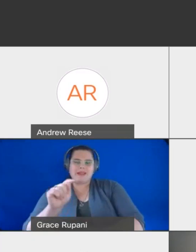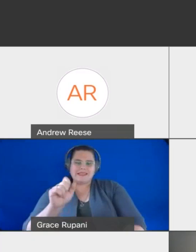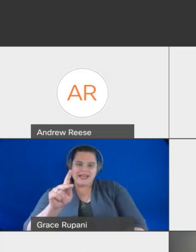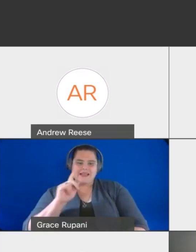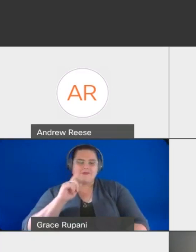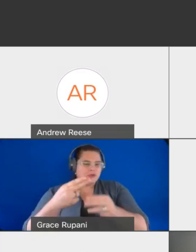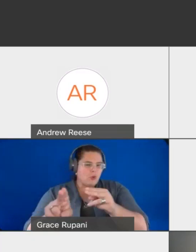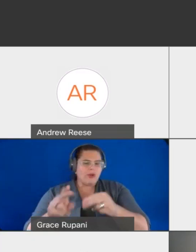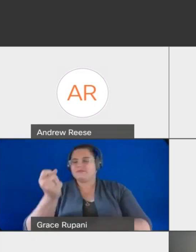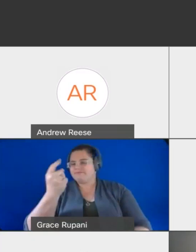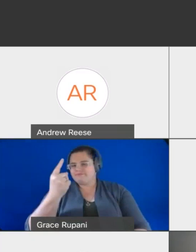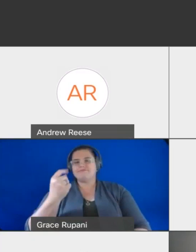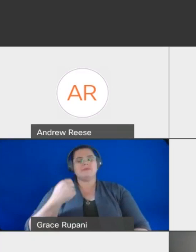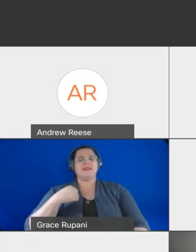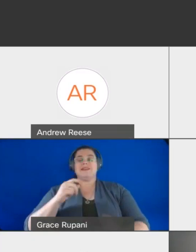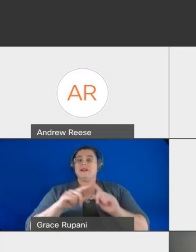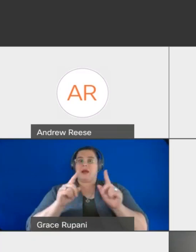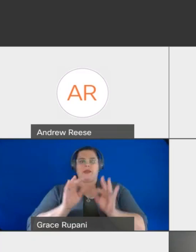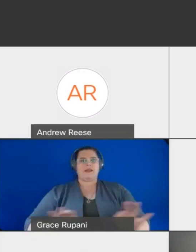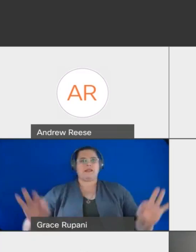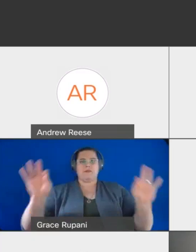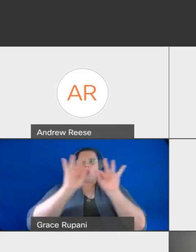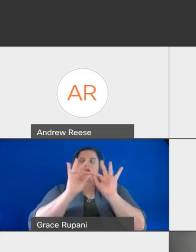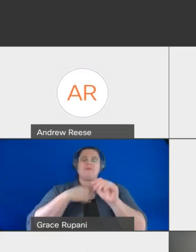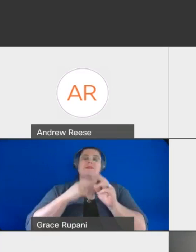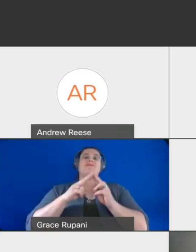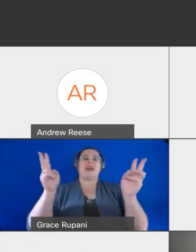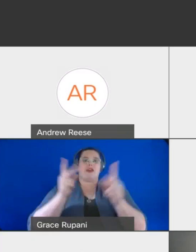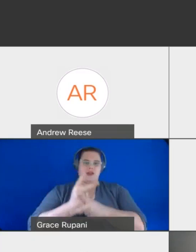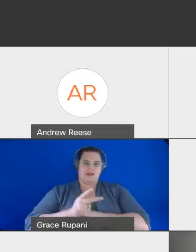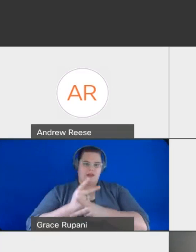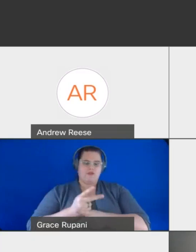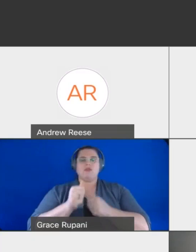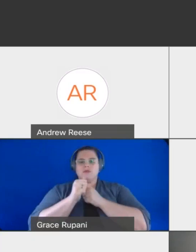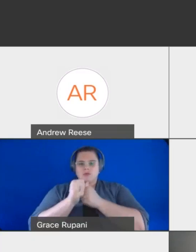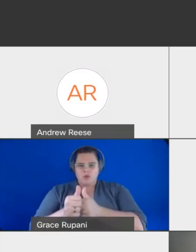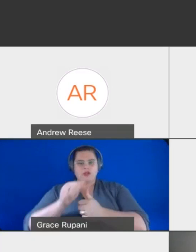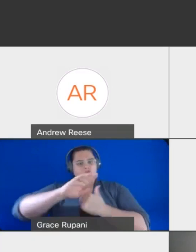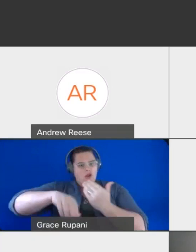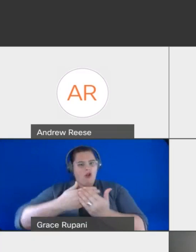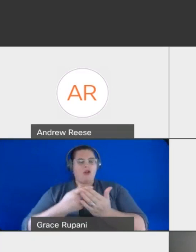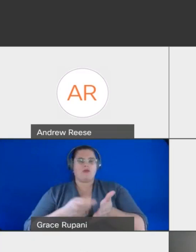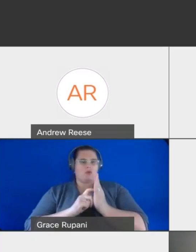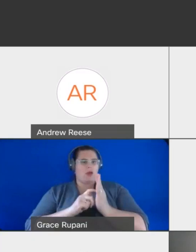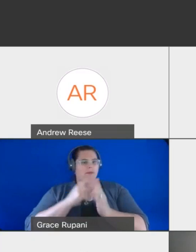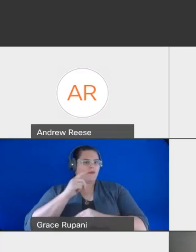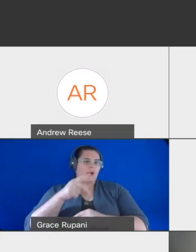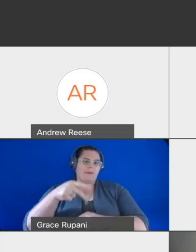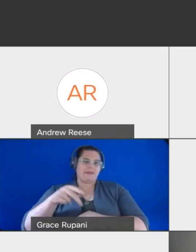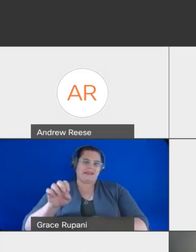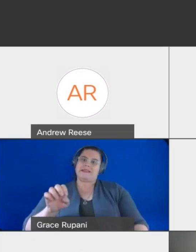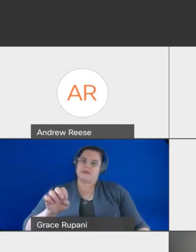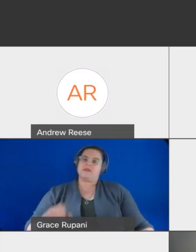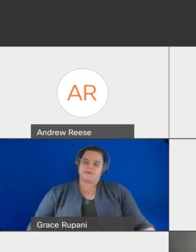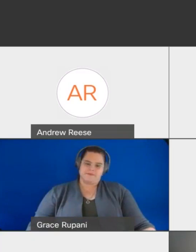the need to be carefully complying with all PPE requirements.